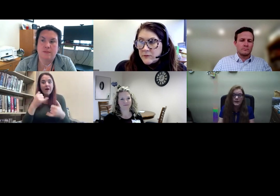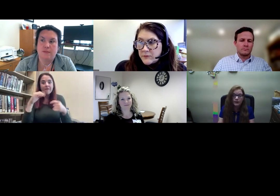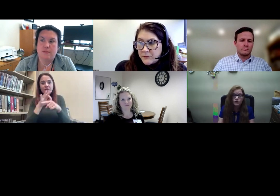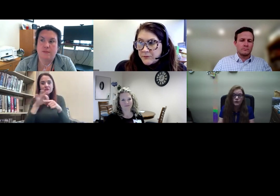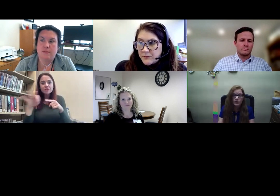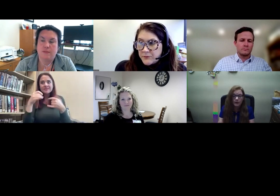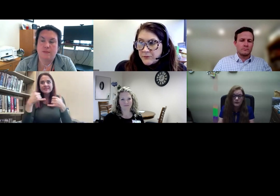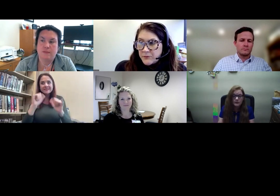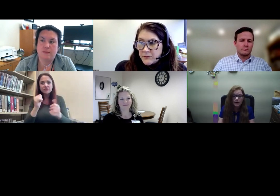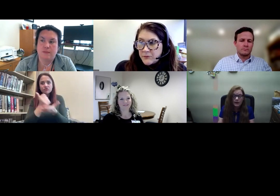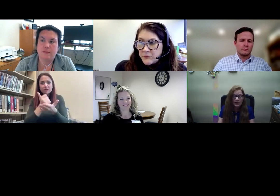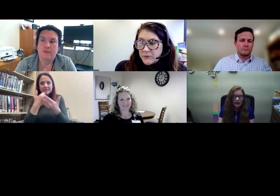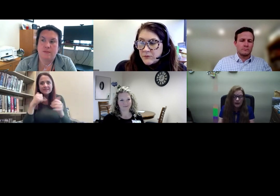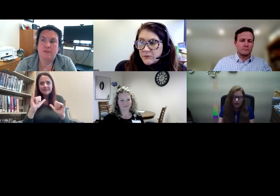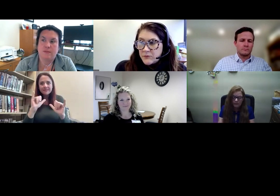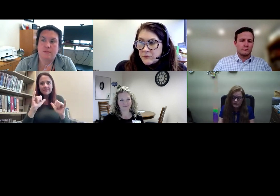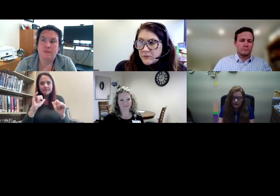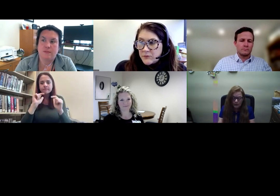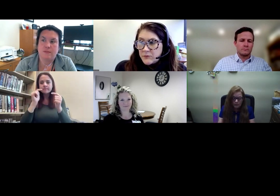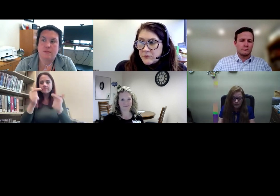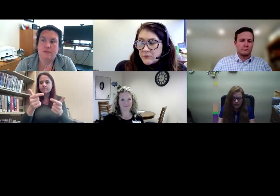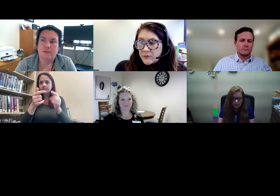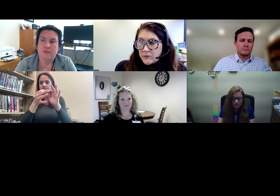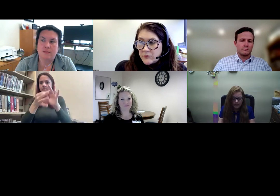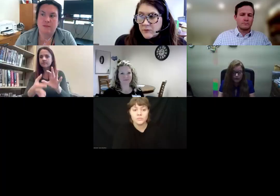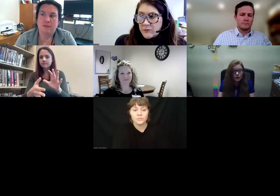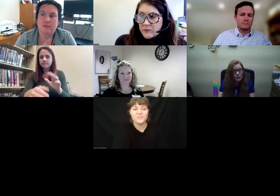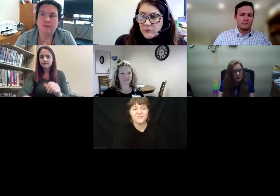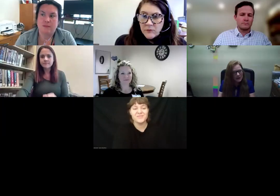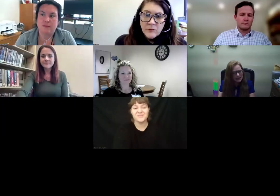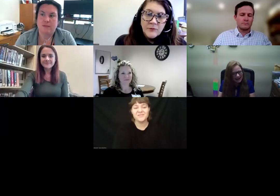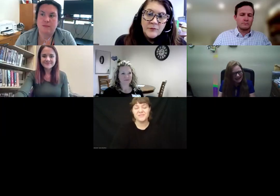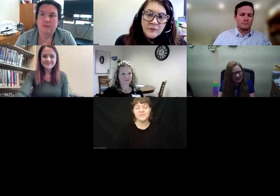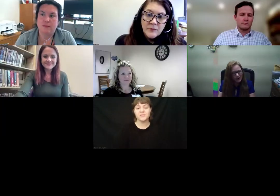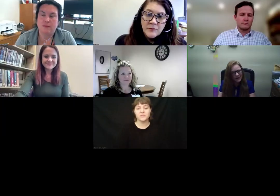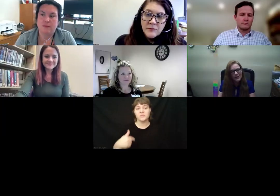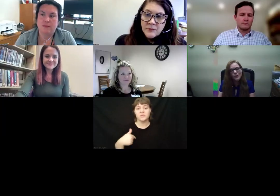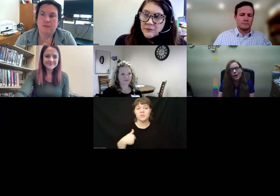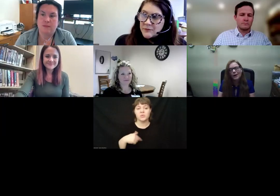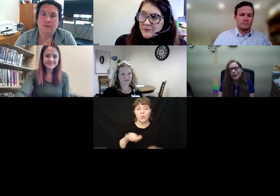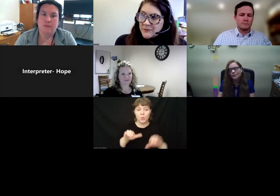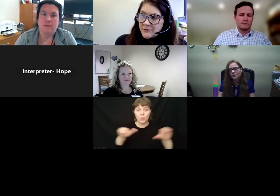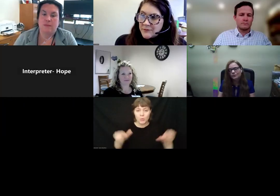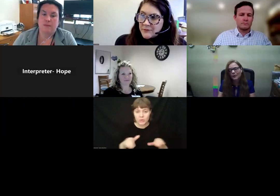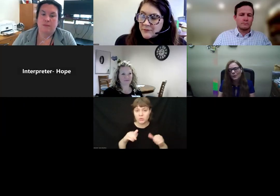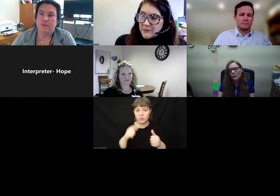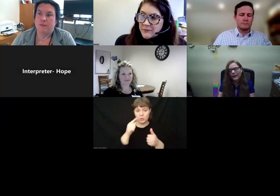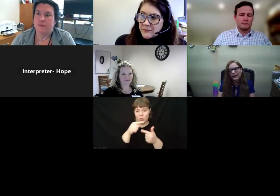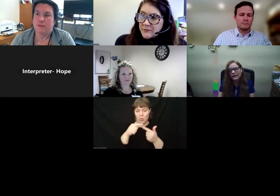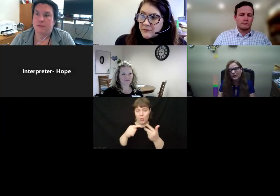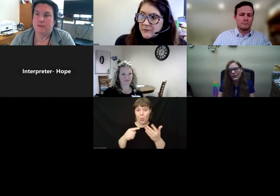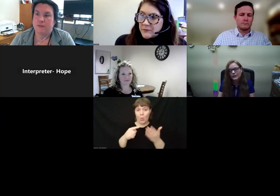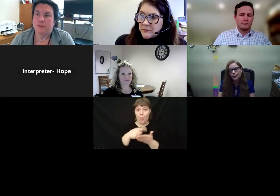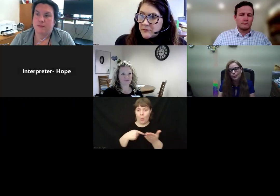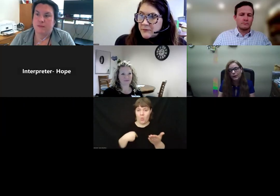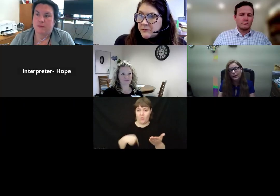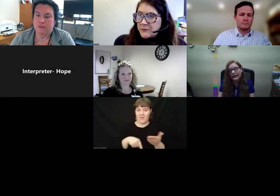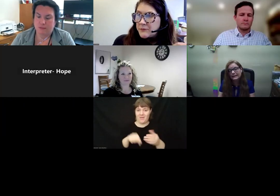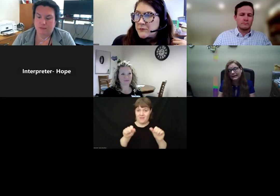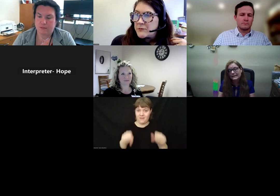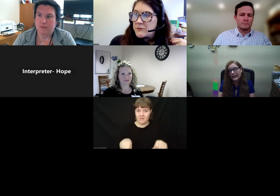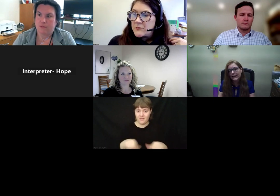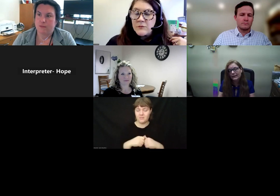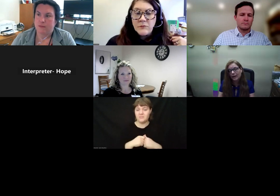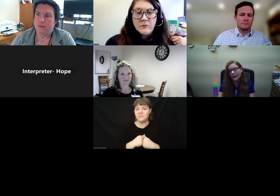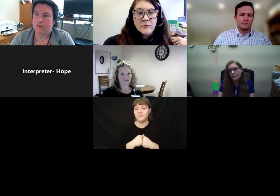and still in treatment. So we do what we can here. We try to bring,